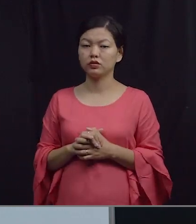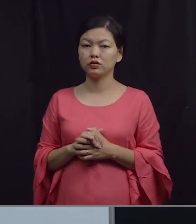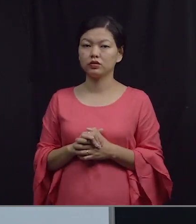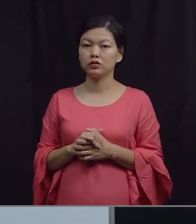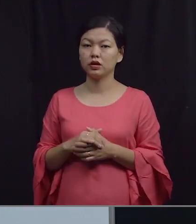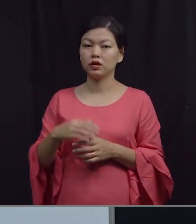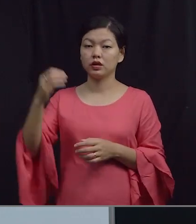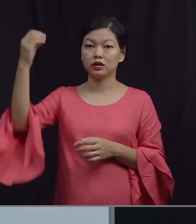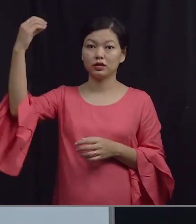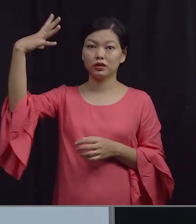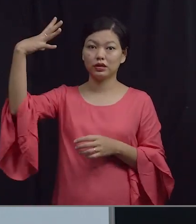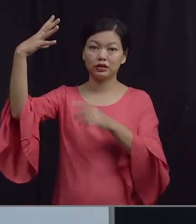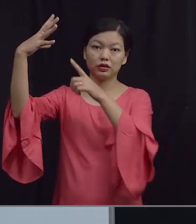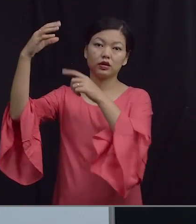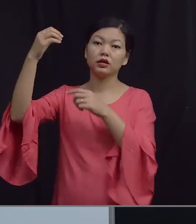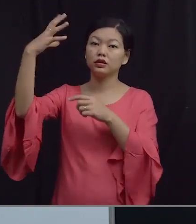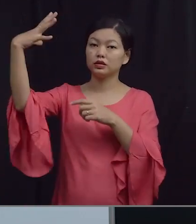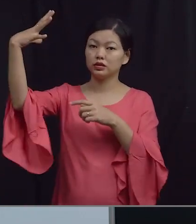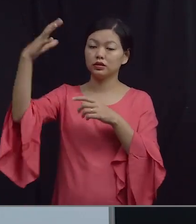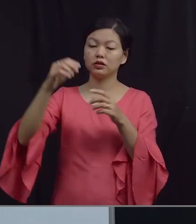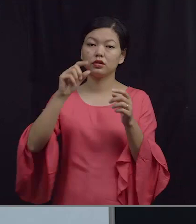the light